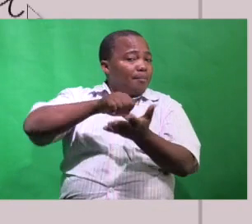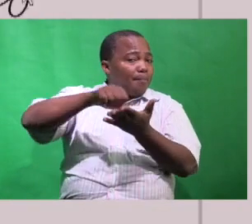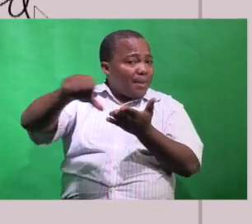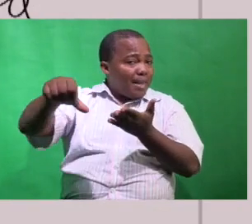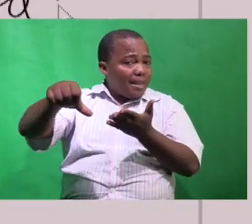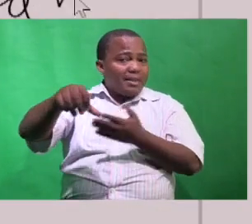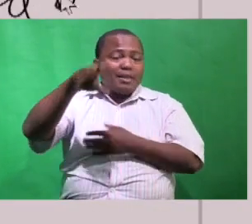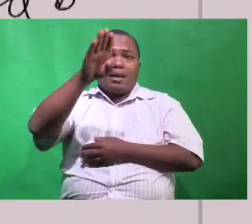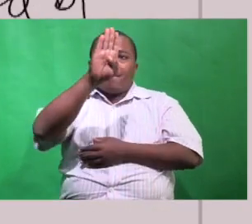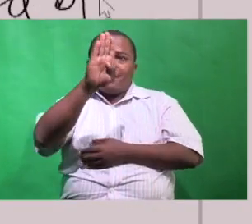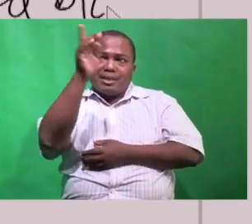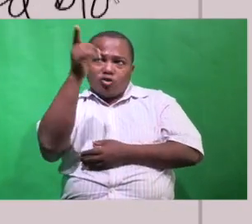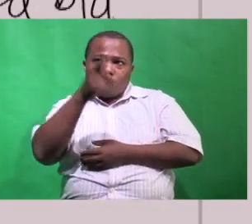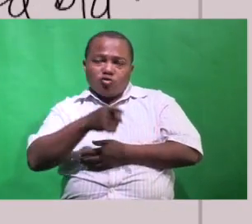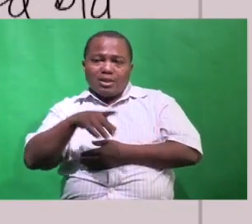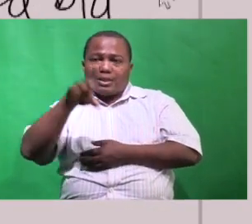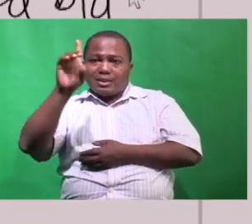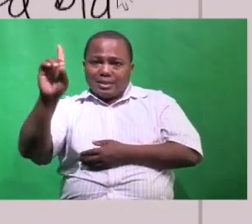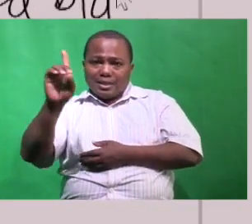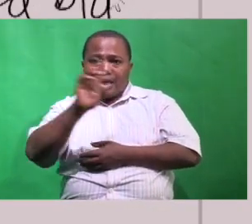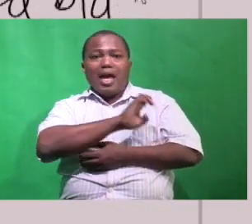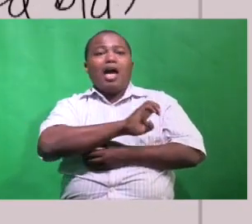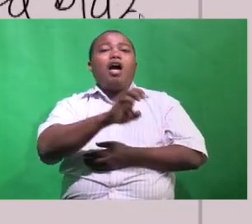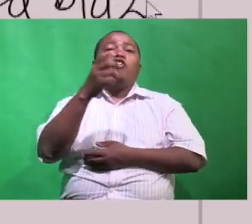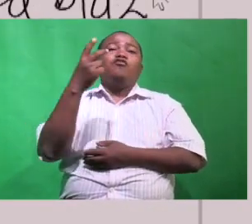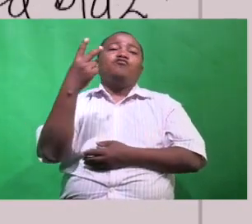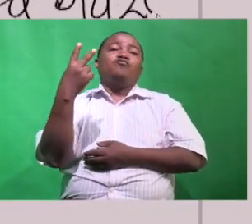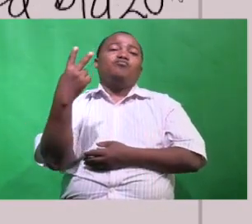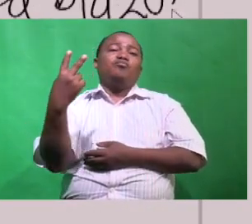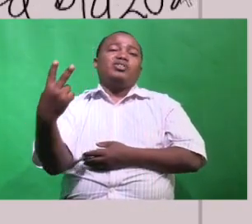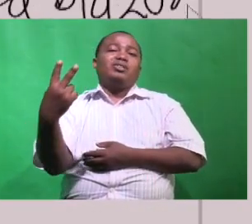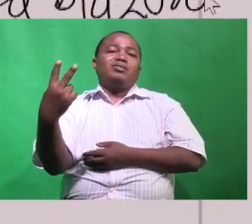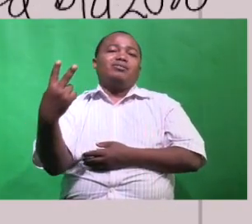Prepaid BD